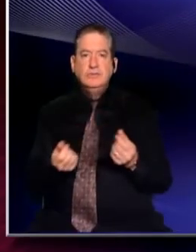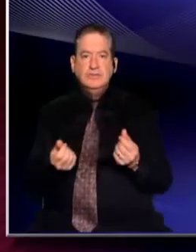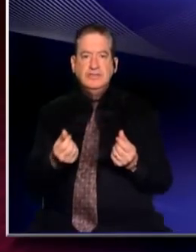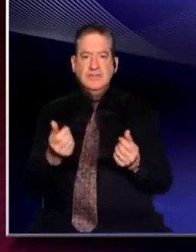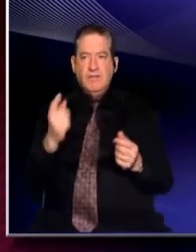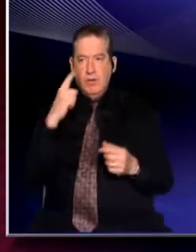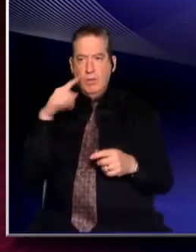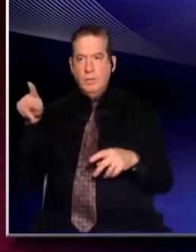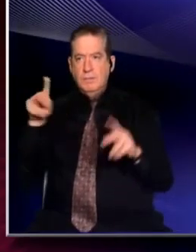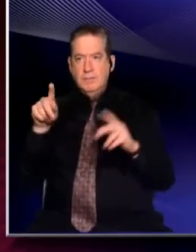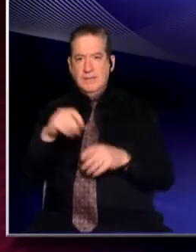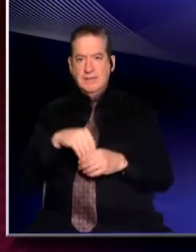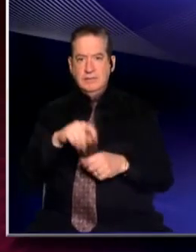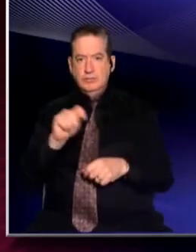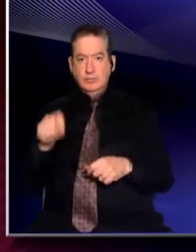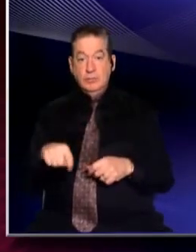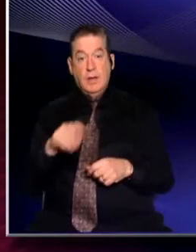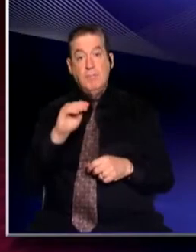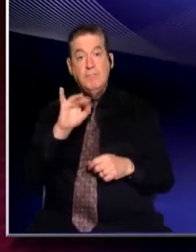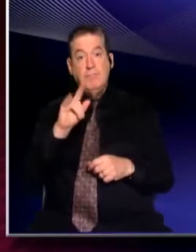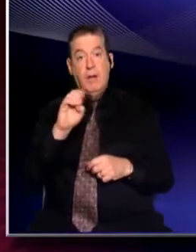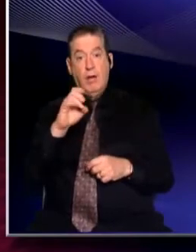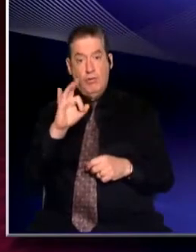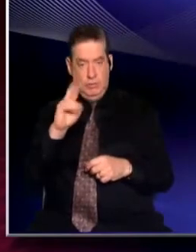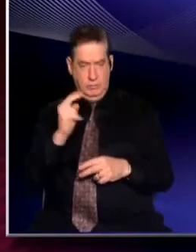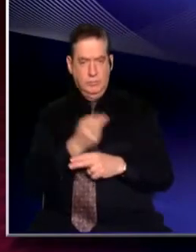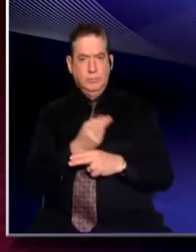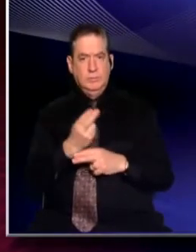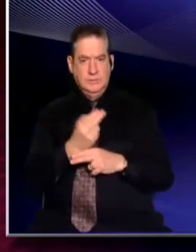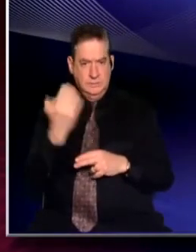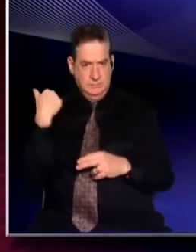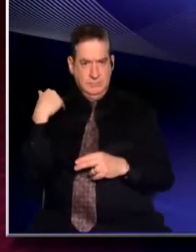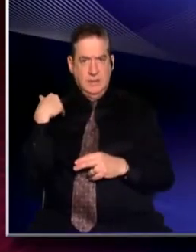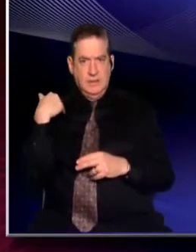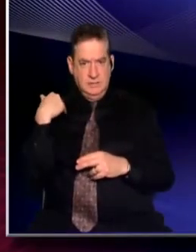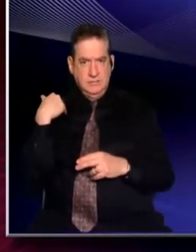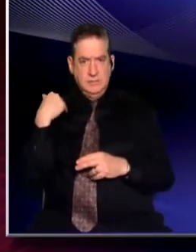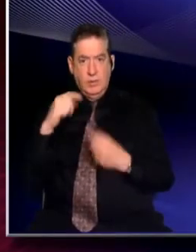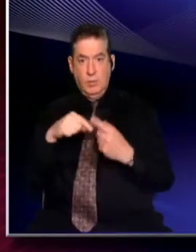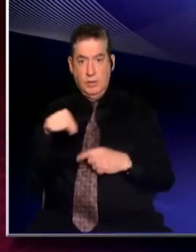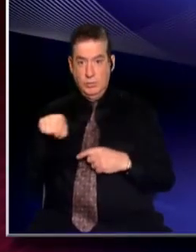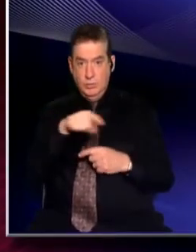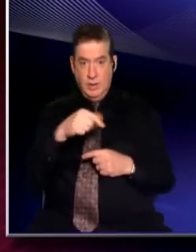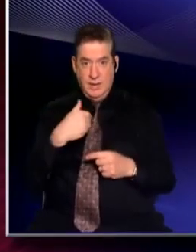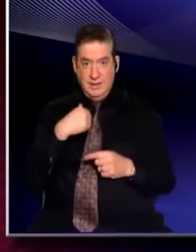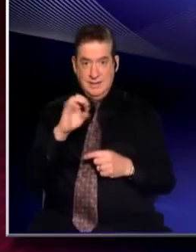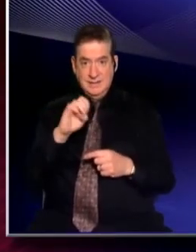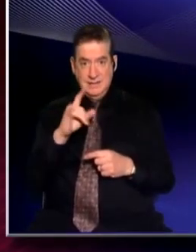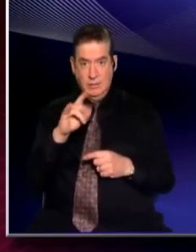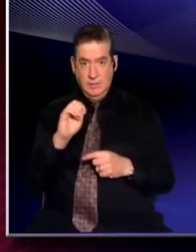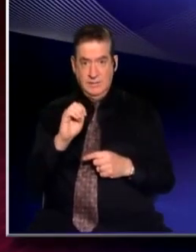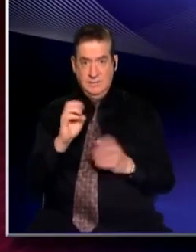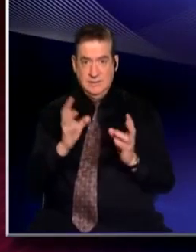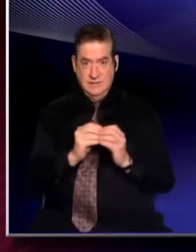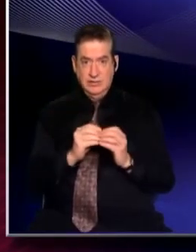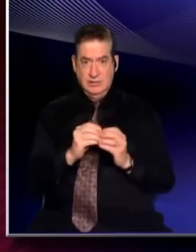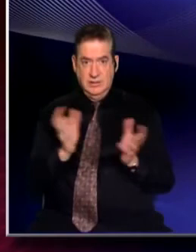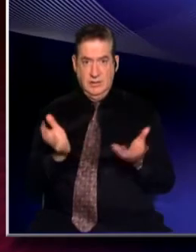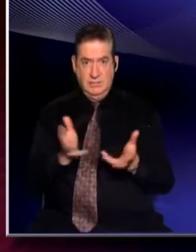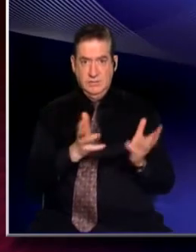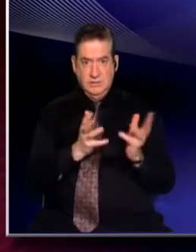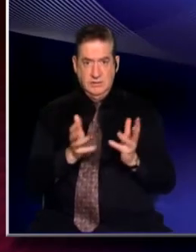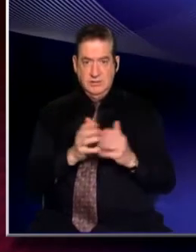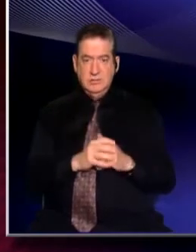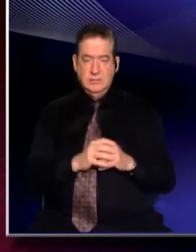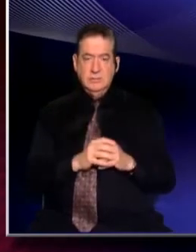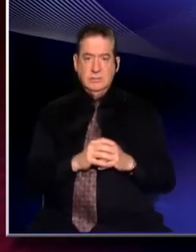Tucson, as Mike Gordon has utilized in the past when you guys have had executive session conversations.